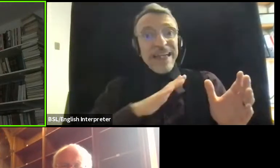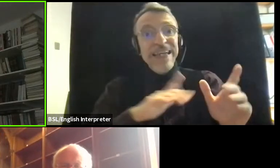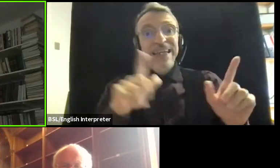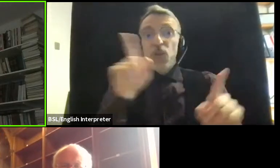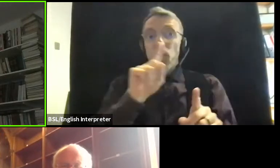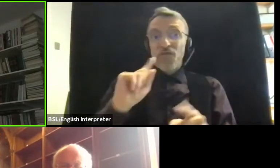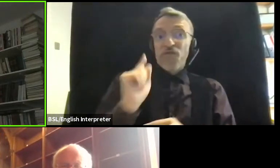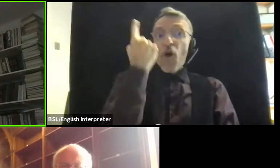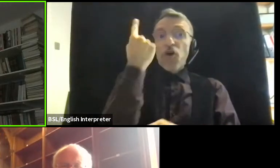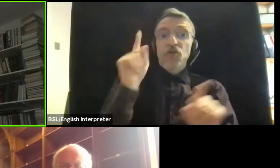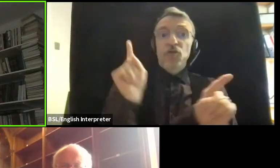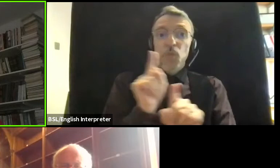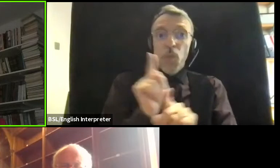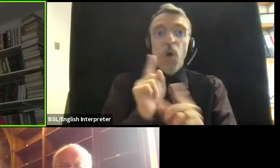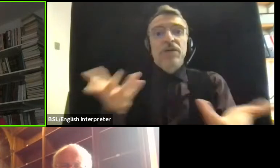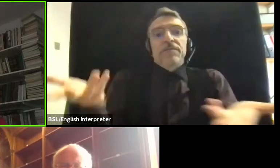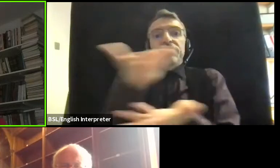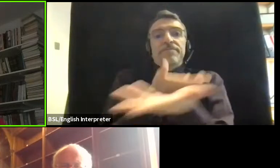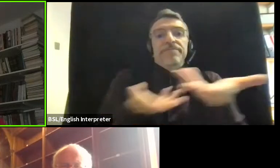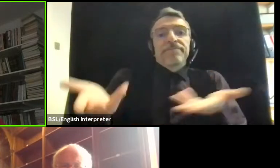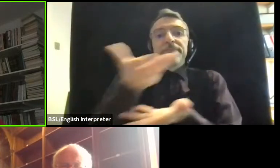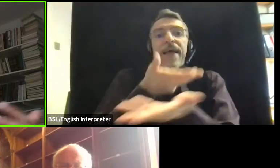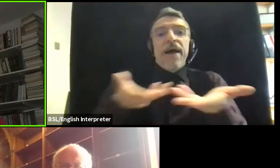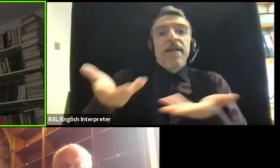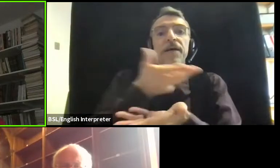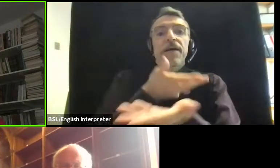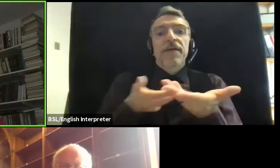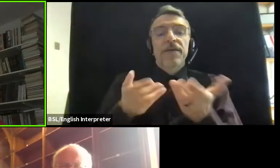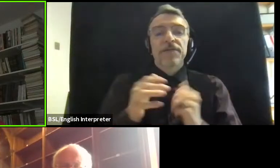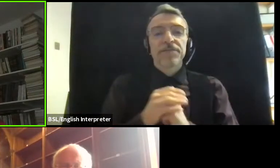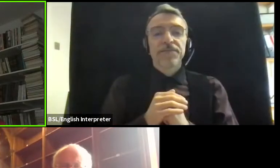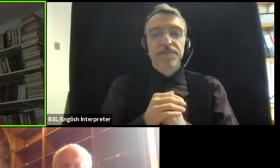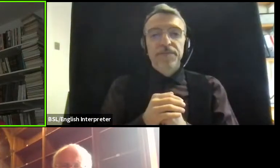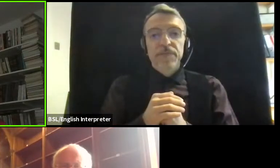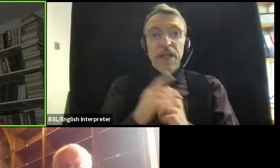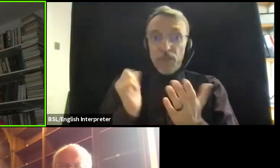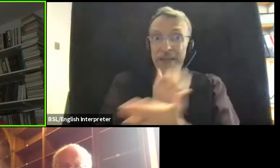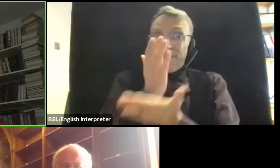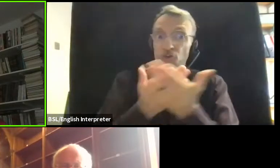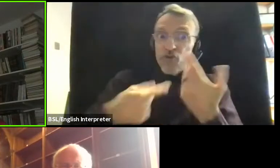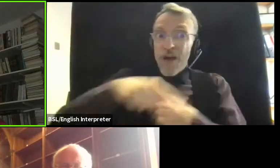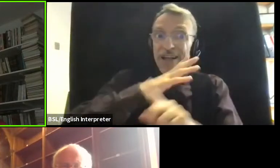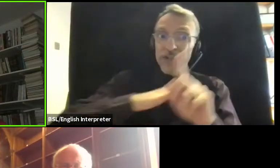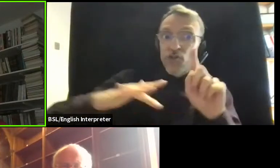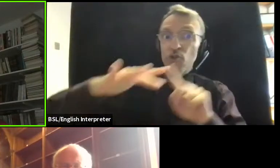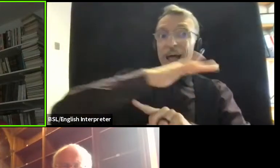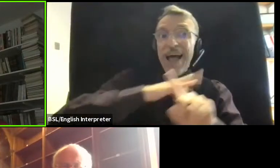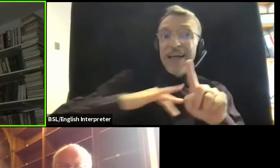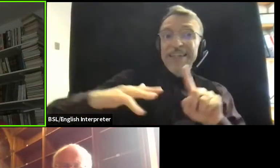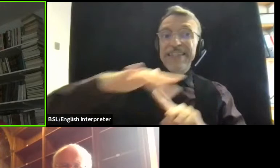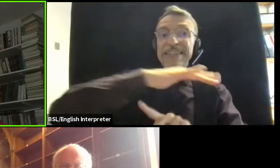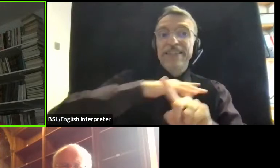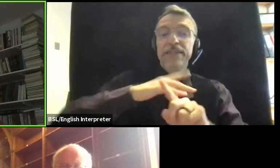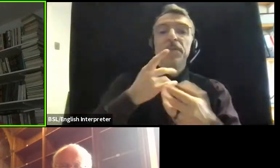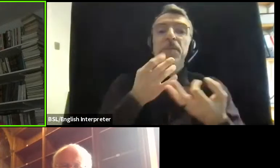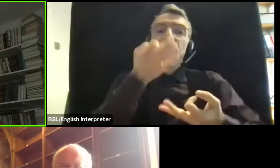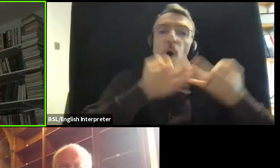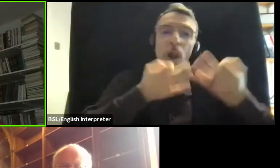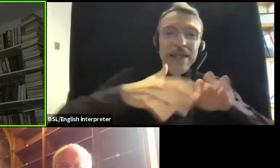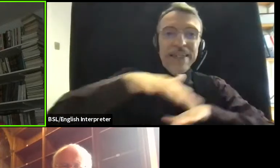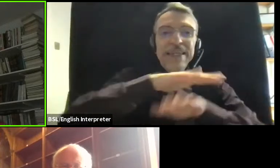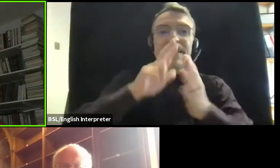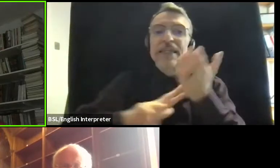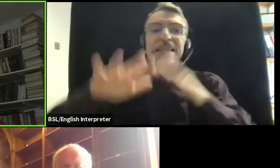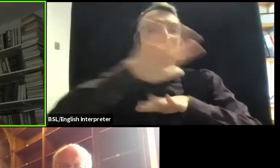I think is also a starting point for all of us in order to make our societies and politics, whether nationally